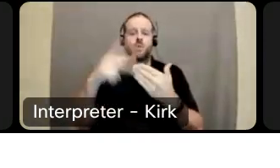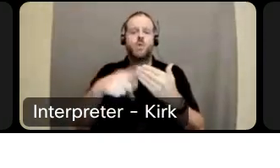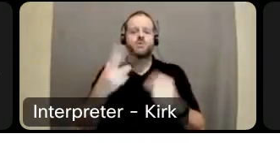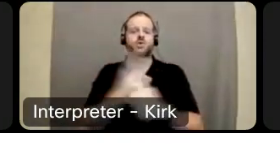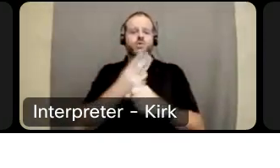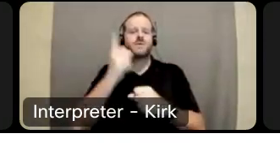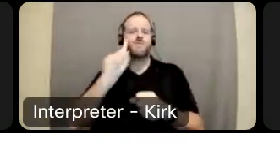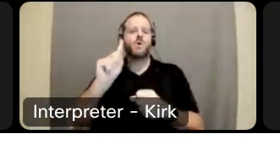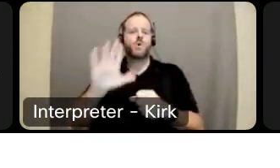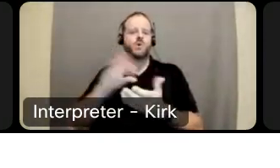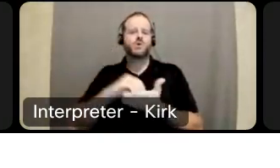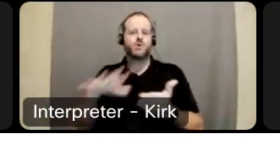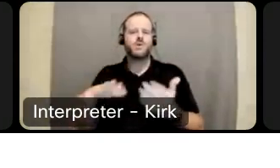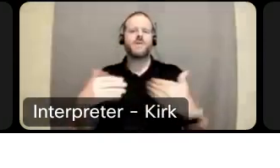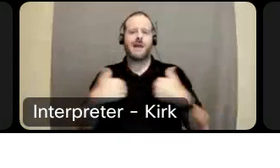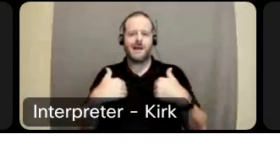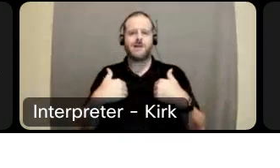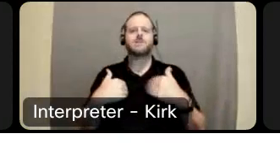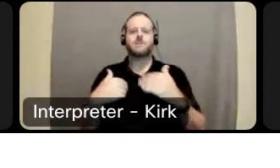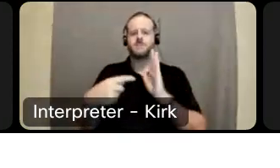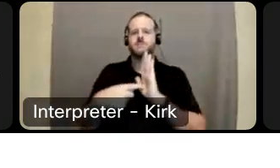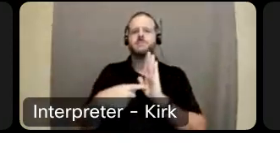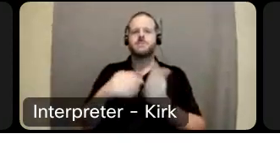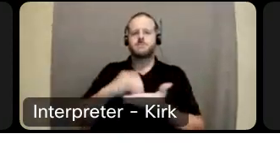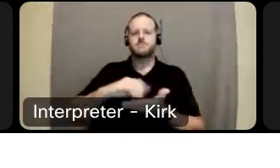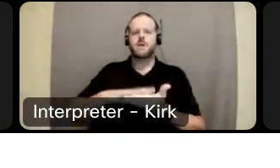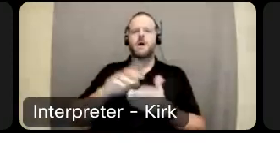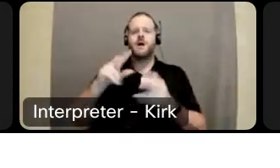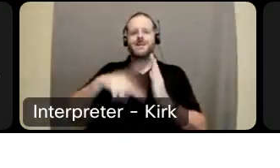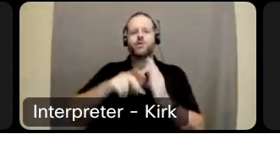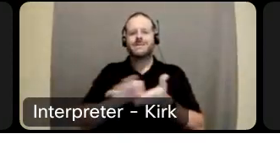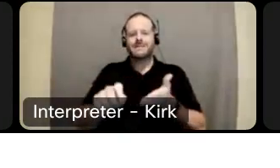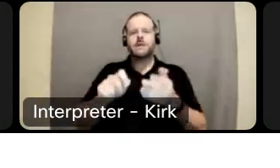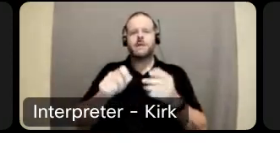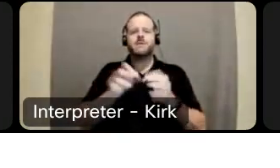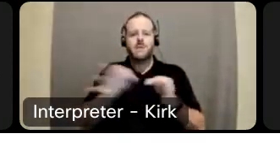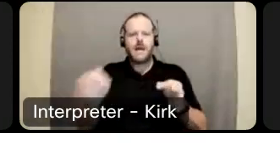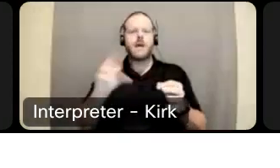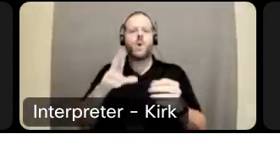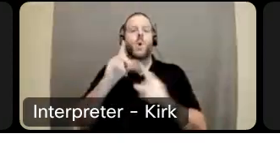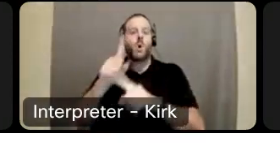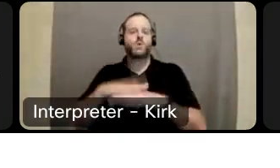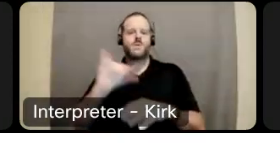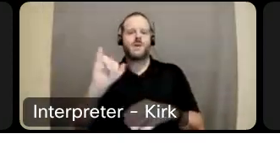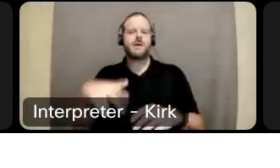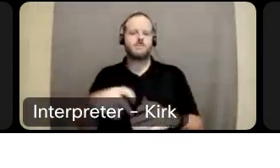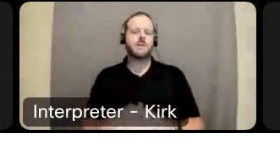your student that has a noted literacy delay and or literacy goals on their IEP.